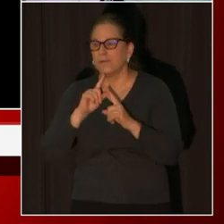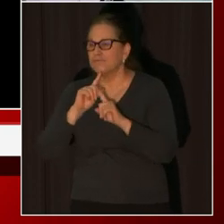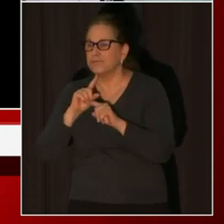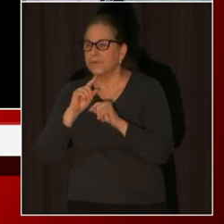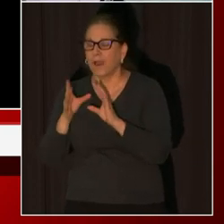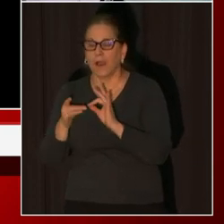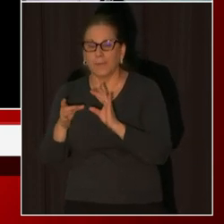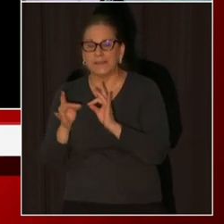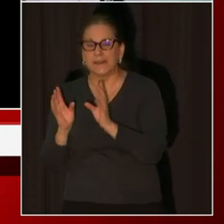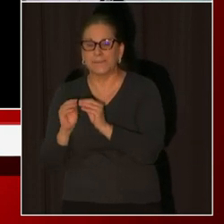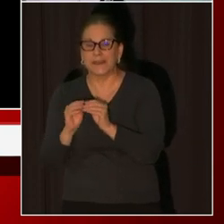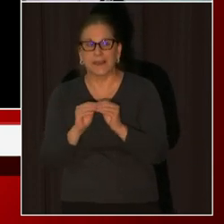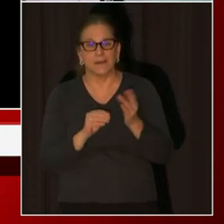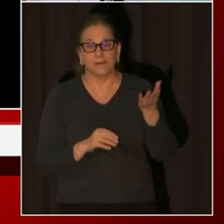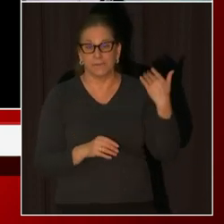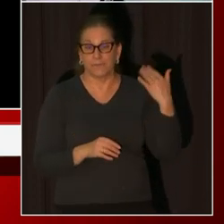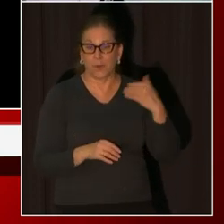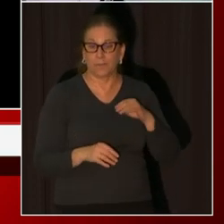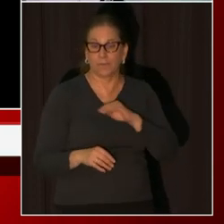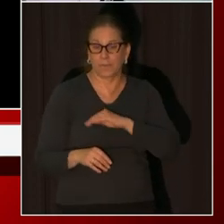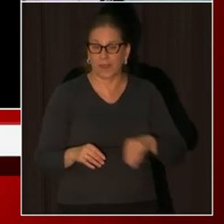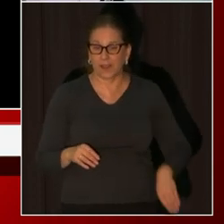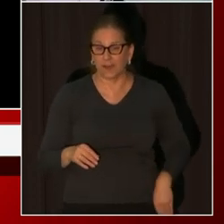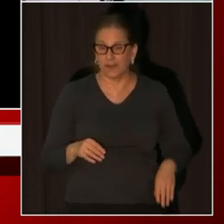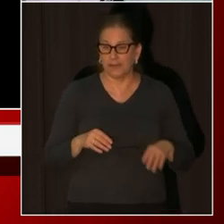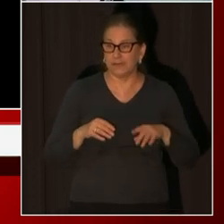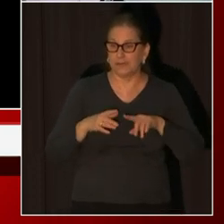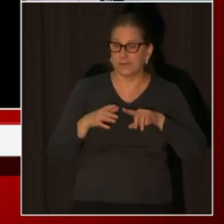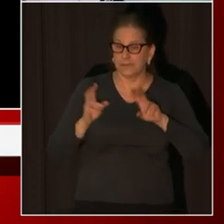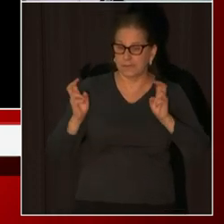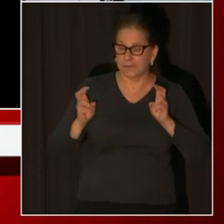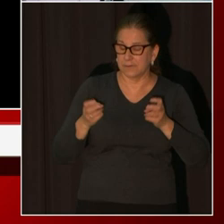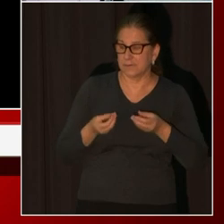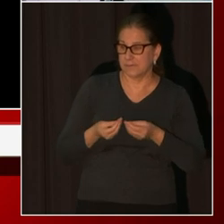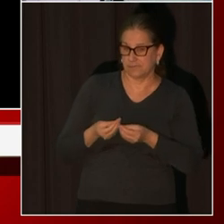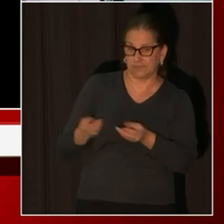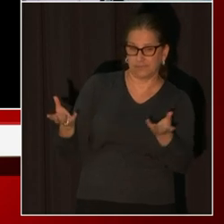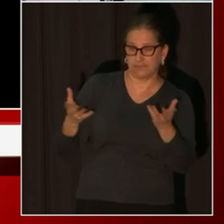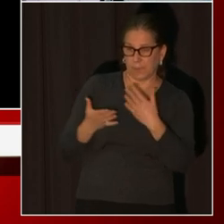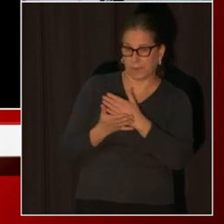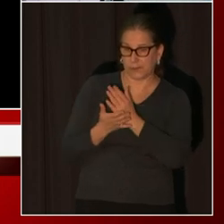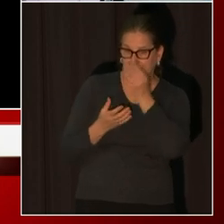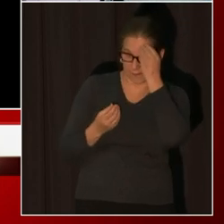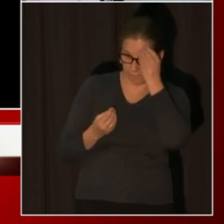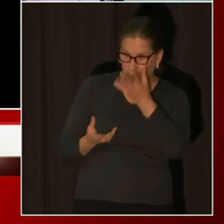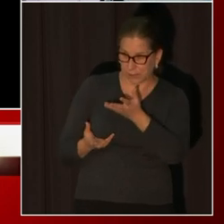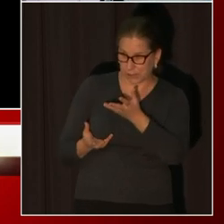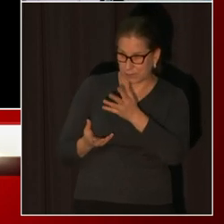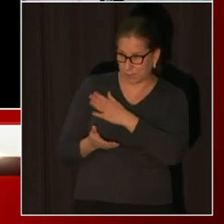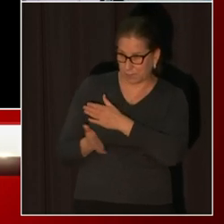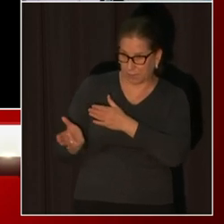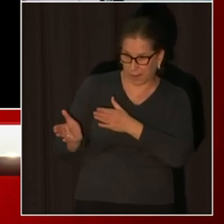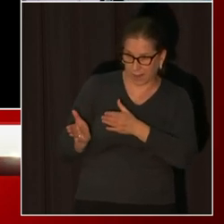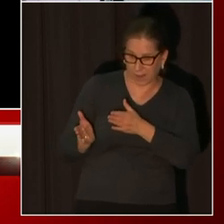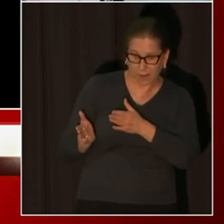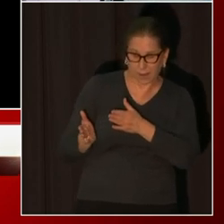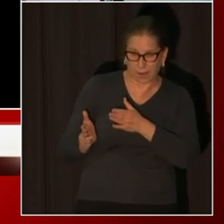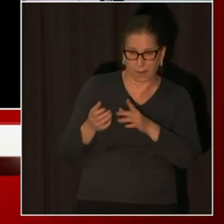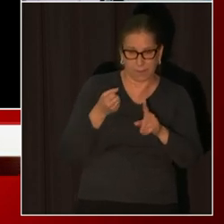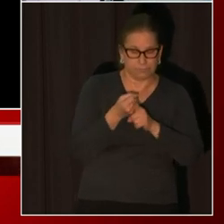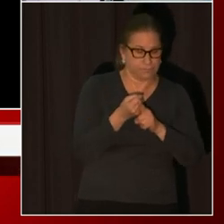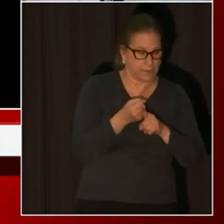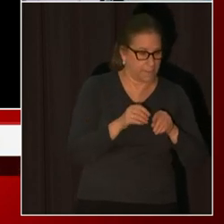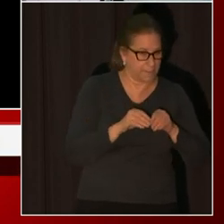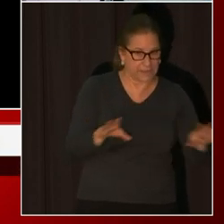the budget, the pandemic really showed in the District of Columbia. And so before the mayor released the